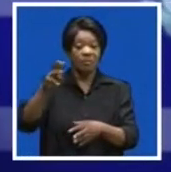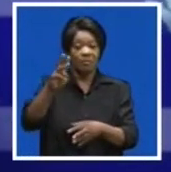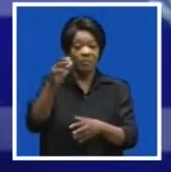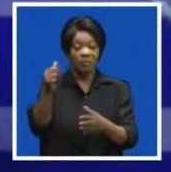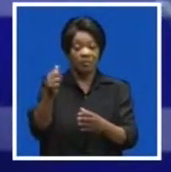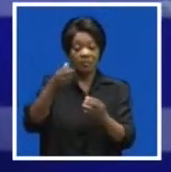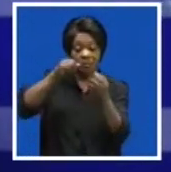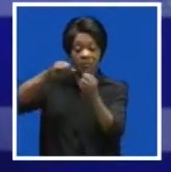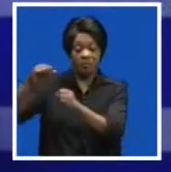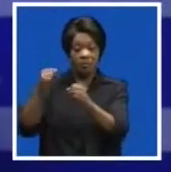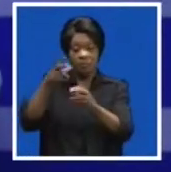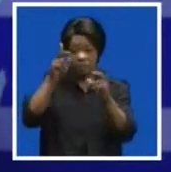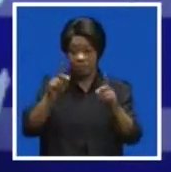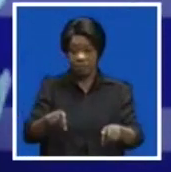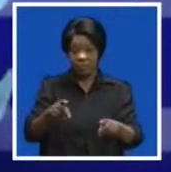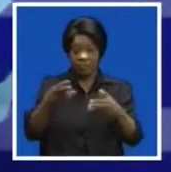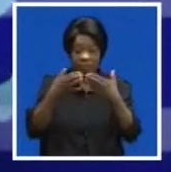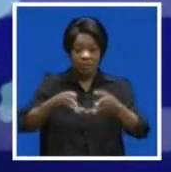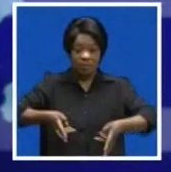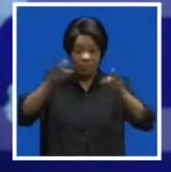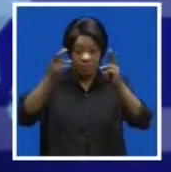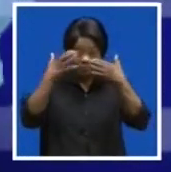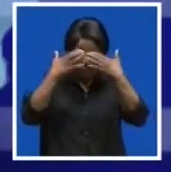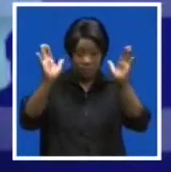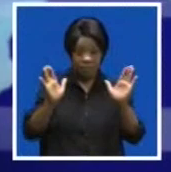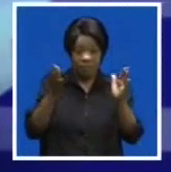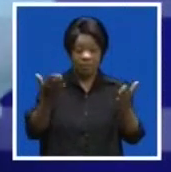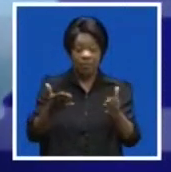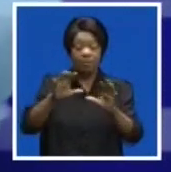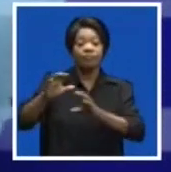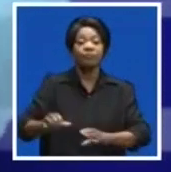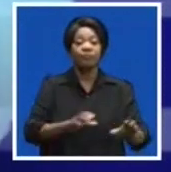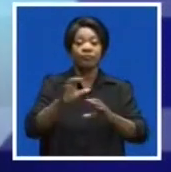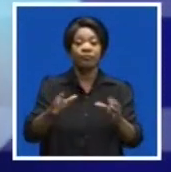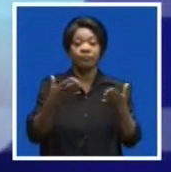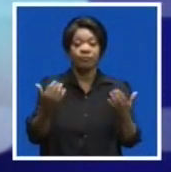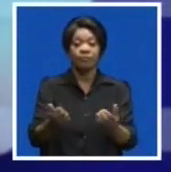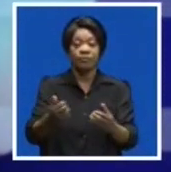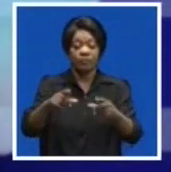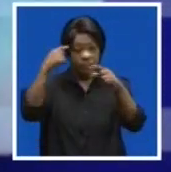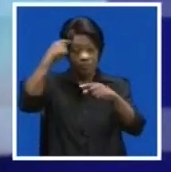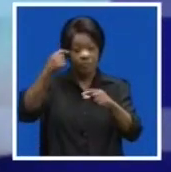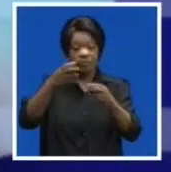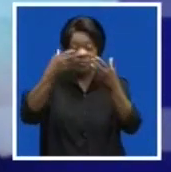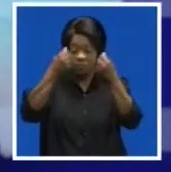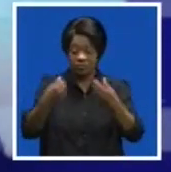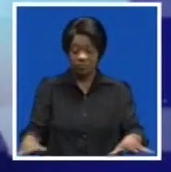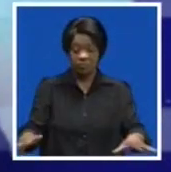urged security personnel to be on high alert. He says this activity is robbing government of huge sums of